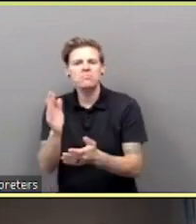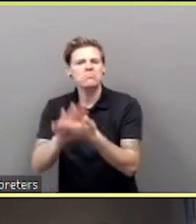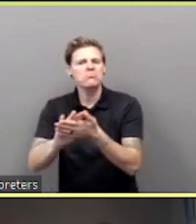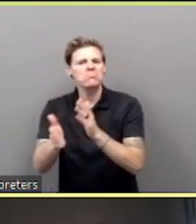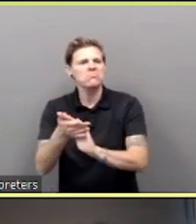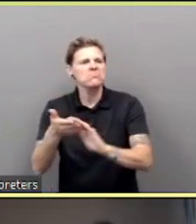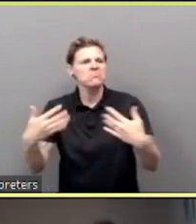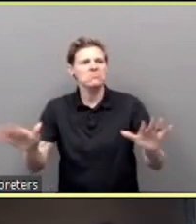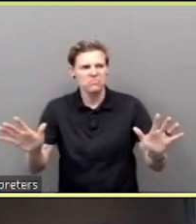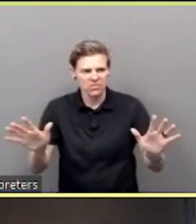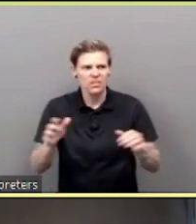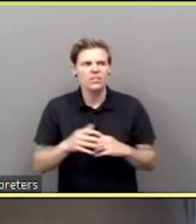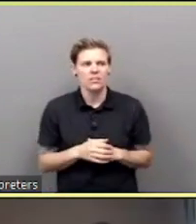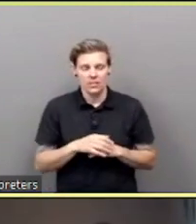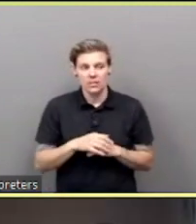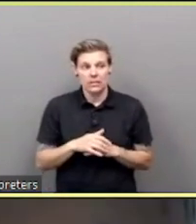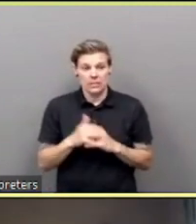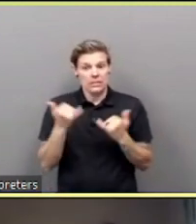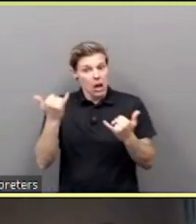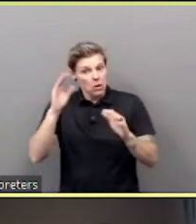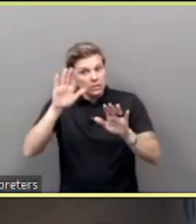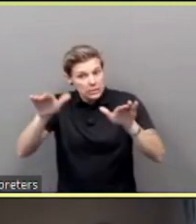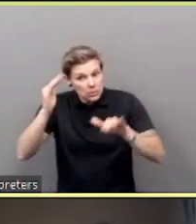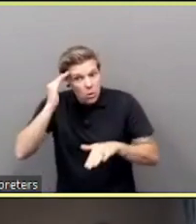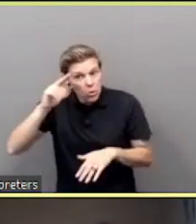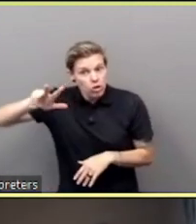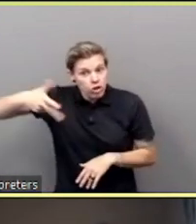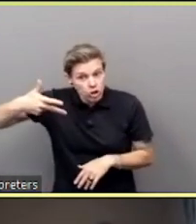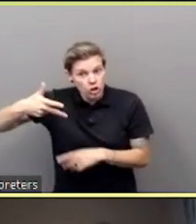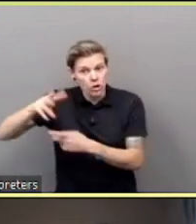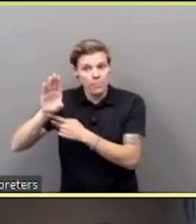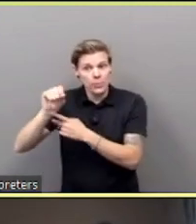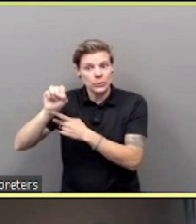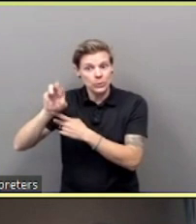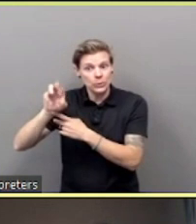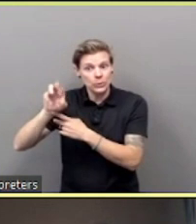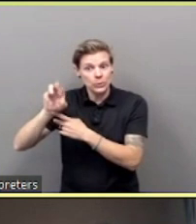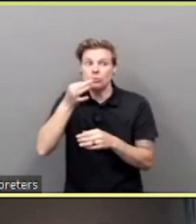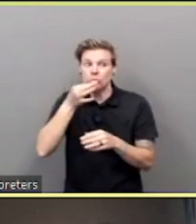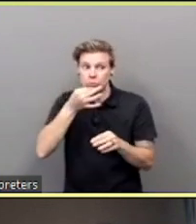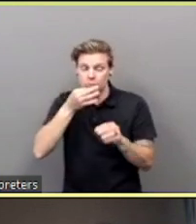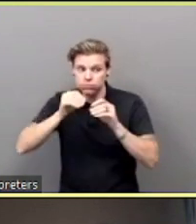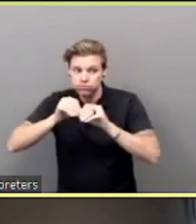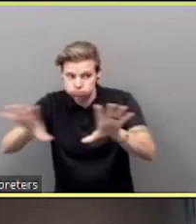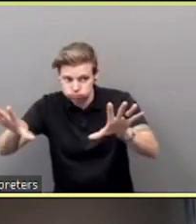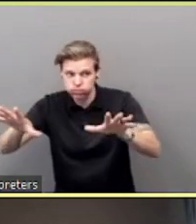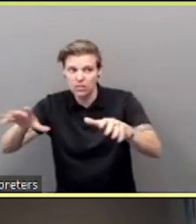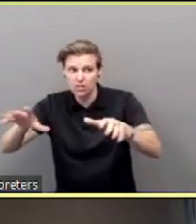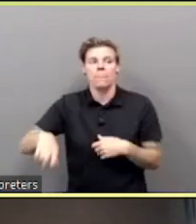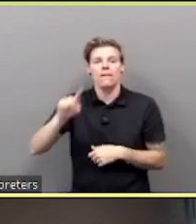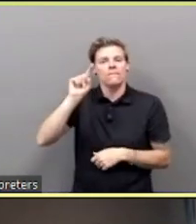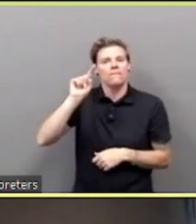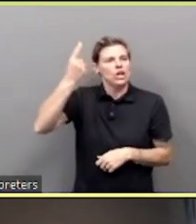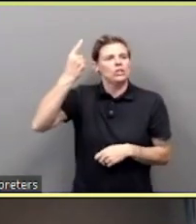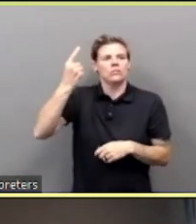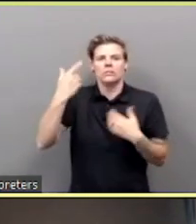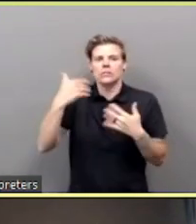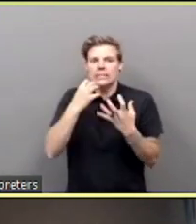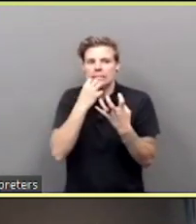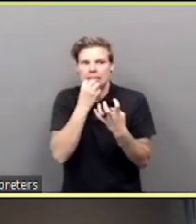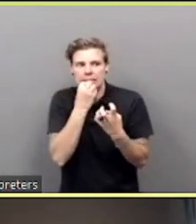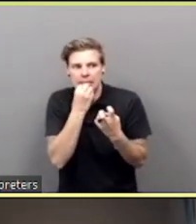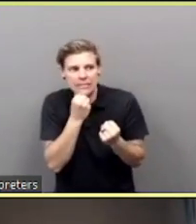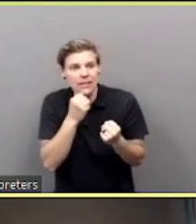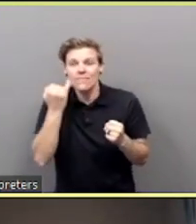but primary vaccine is still the most important thing, getting your vaccine in the first place. So if you haven't gotten your